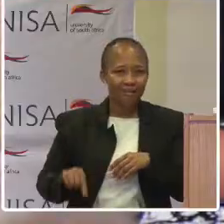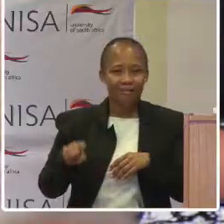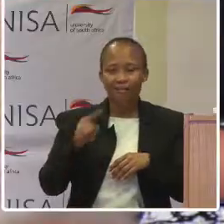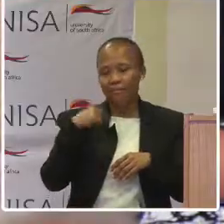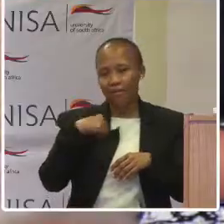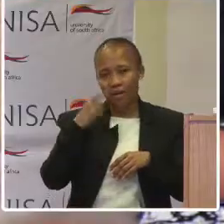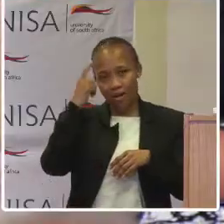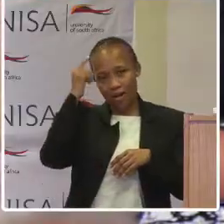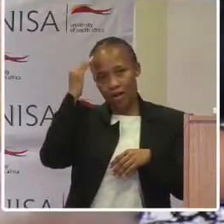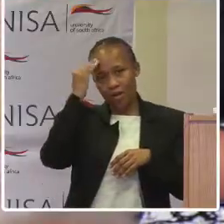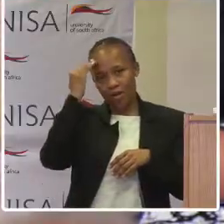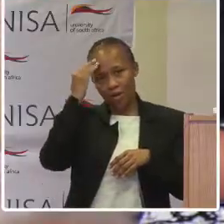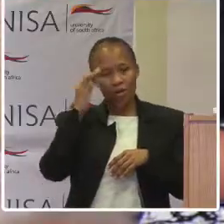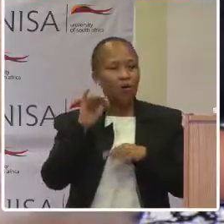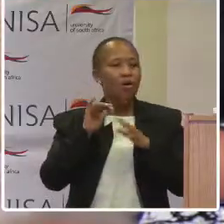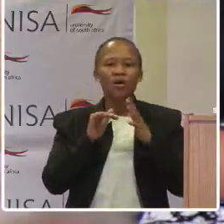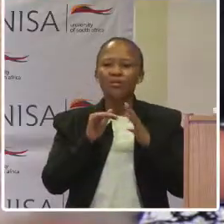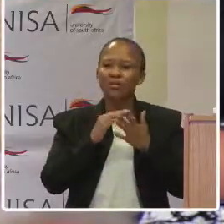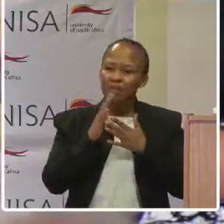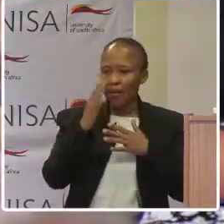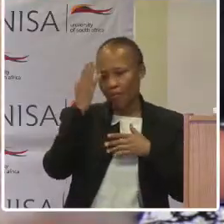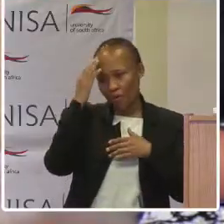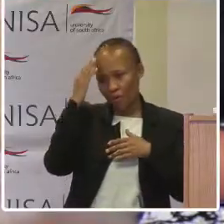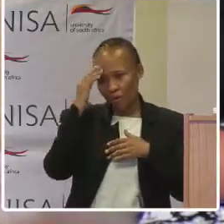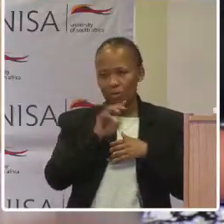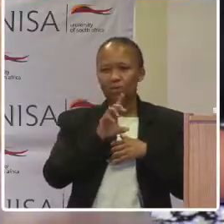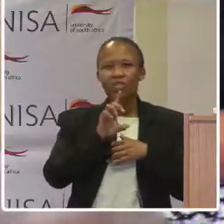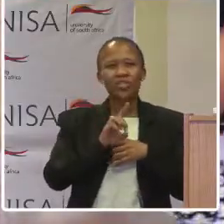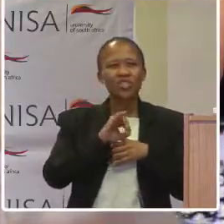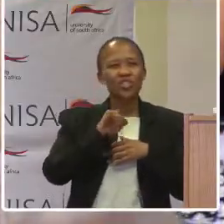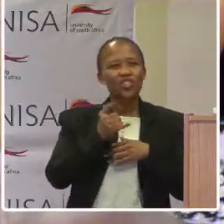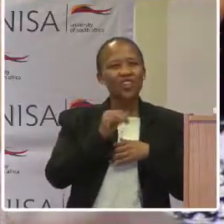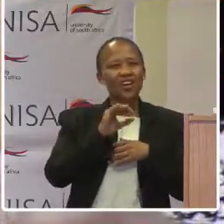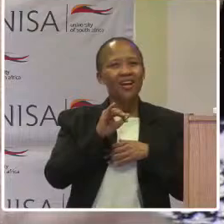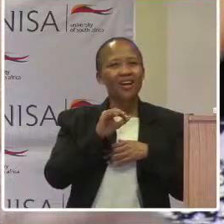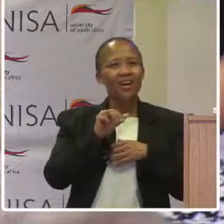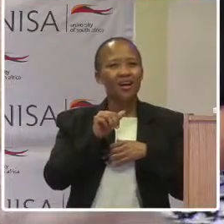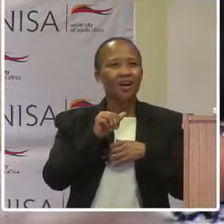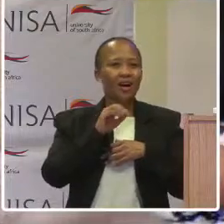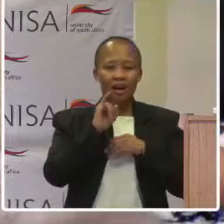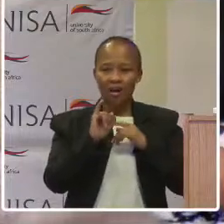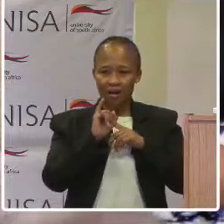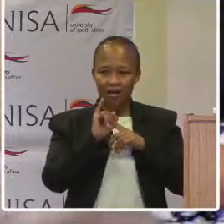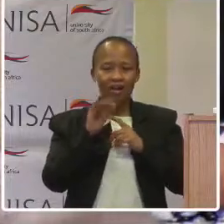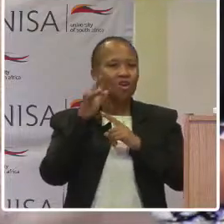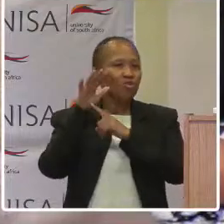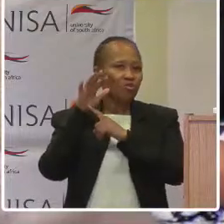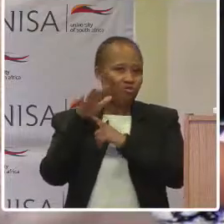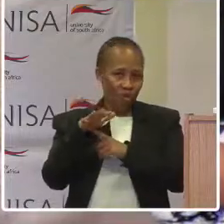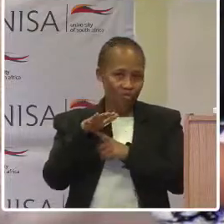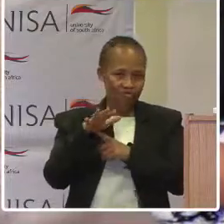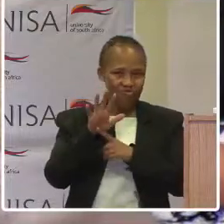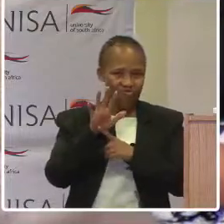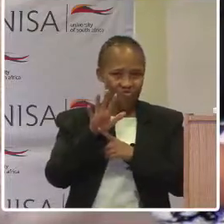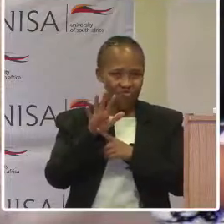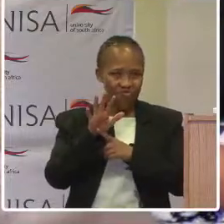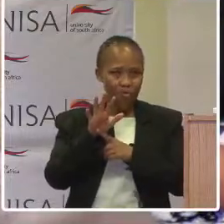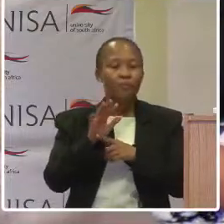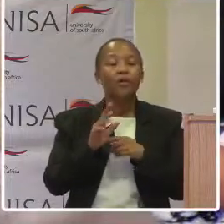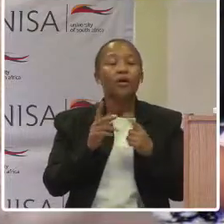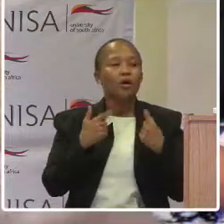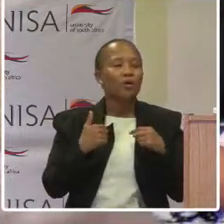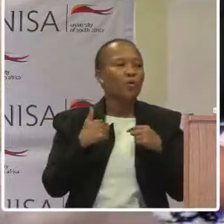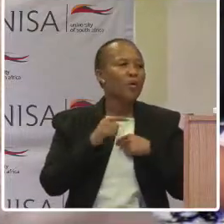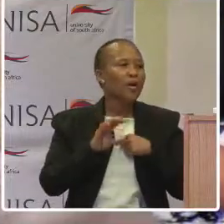heard of DJI. And when you talk about drones, everyone thinks of a DJI drone. There are tens